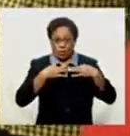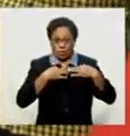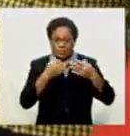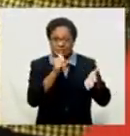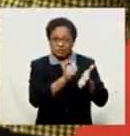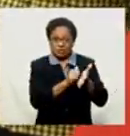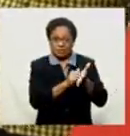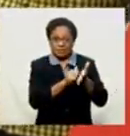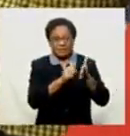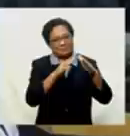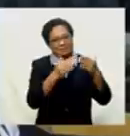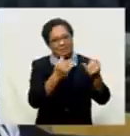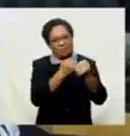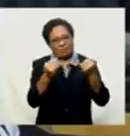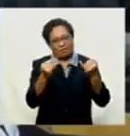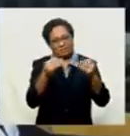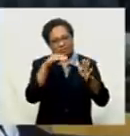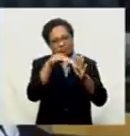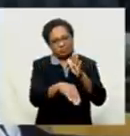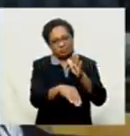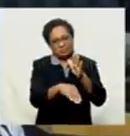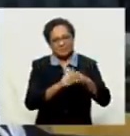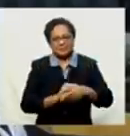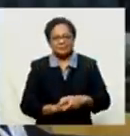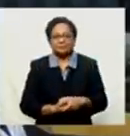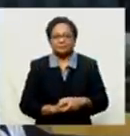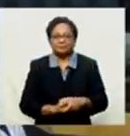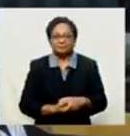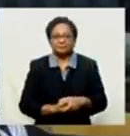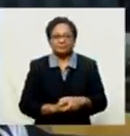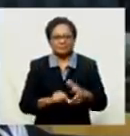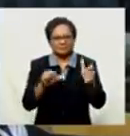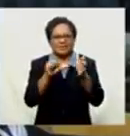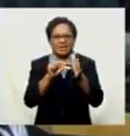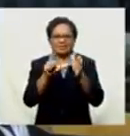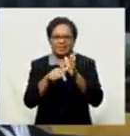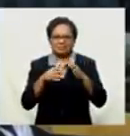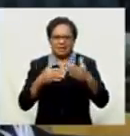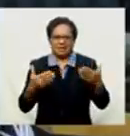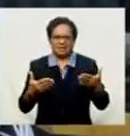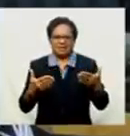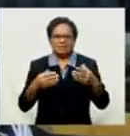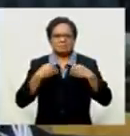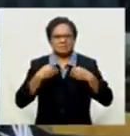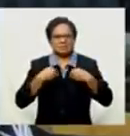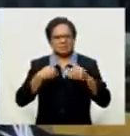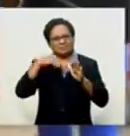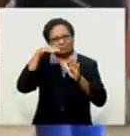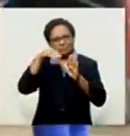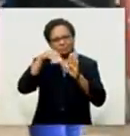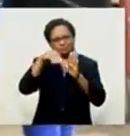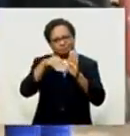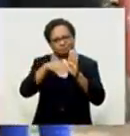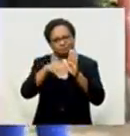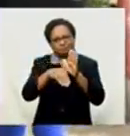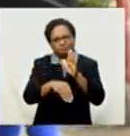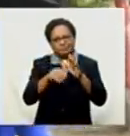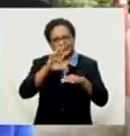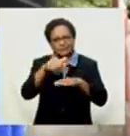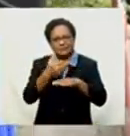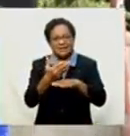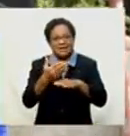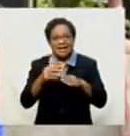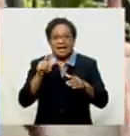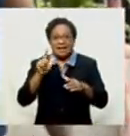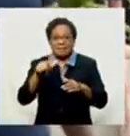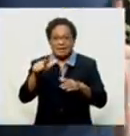gone from bad to worse. Very hard time. It's the business going down day by day. The Lambasa Chamber of